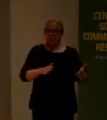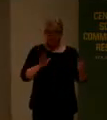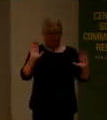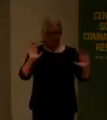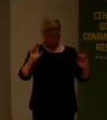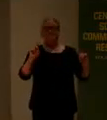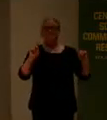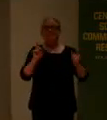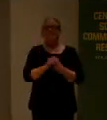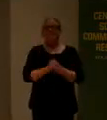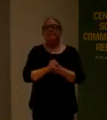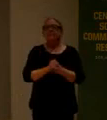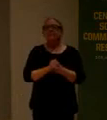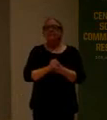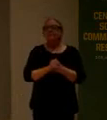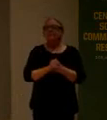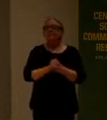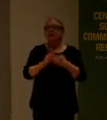is